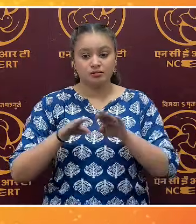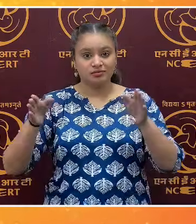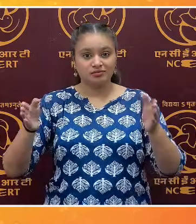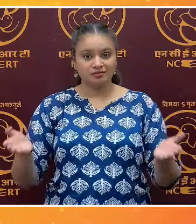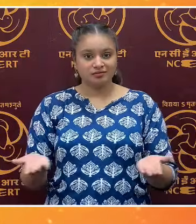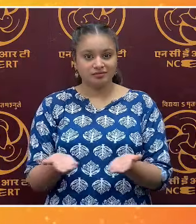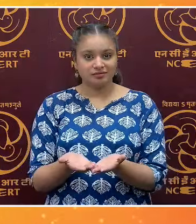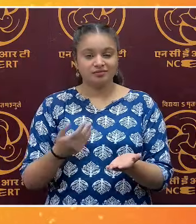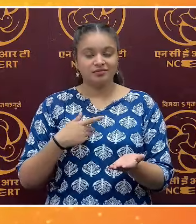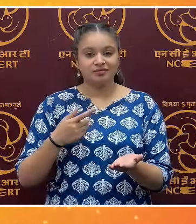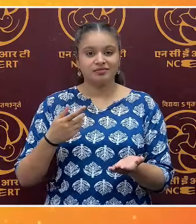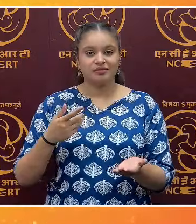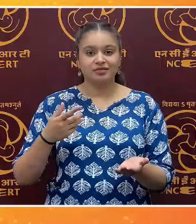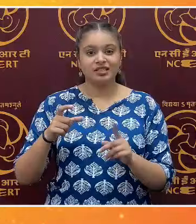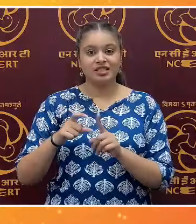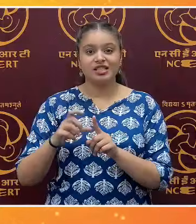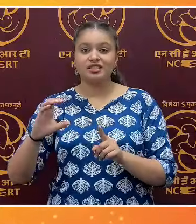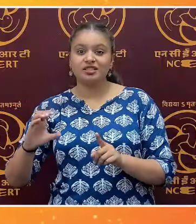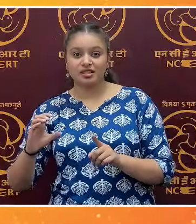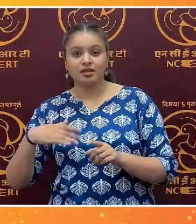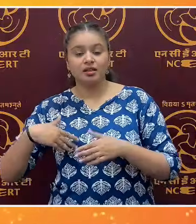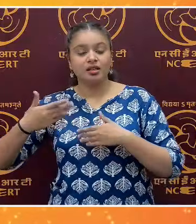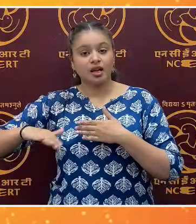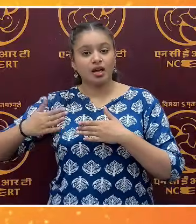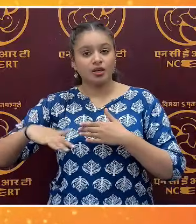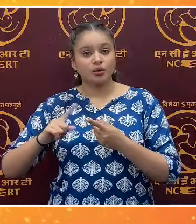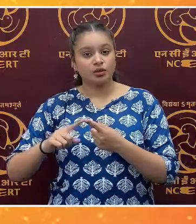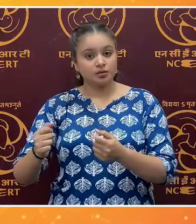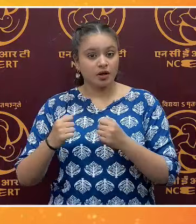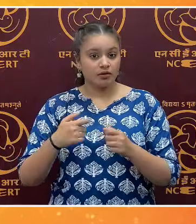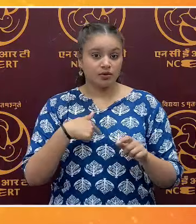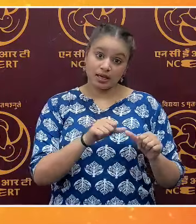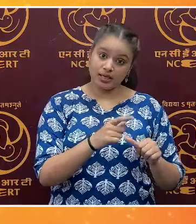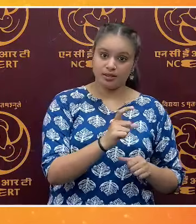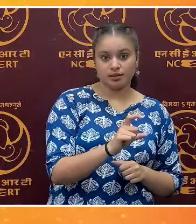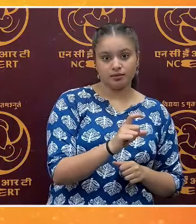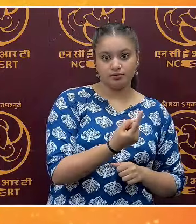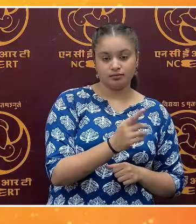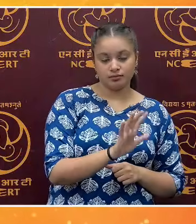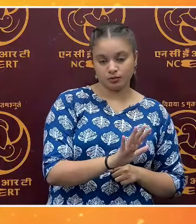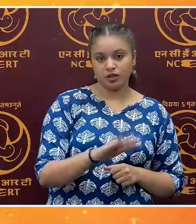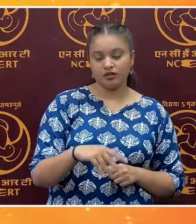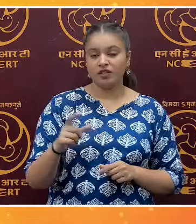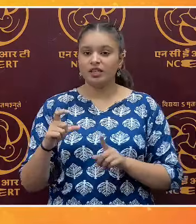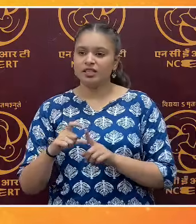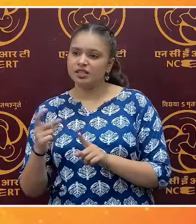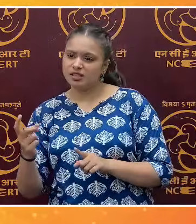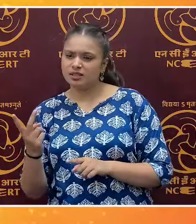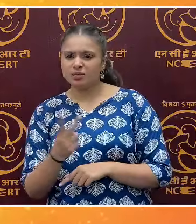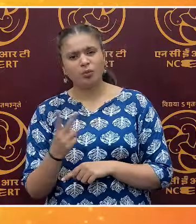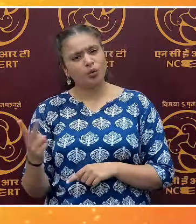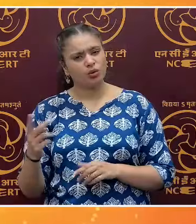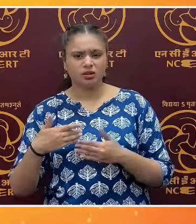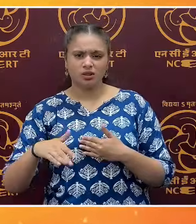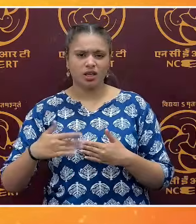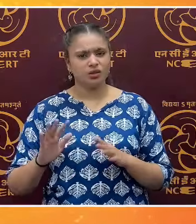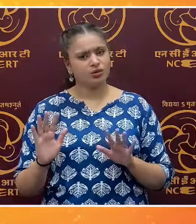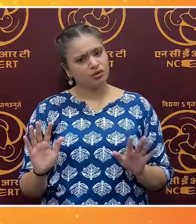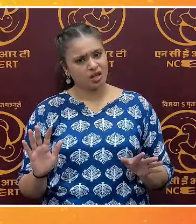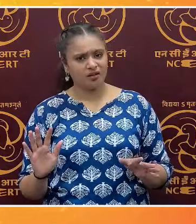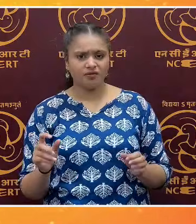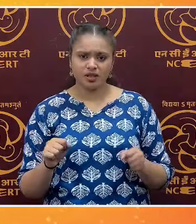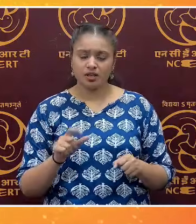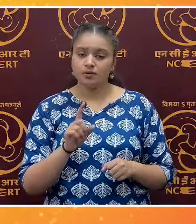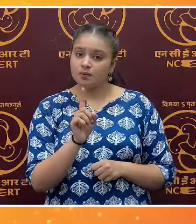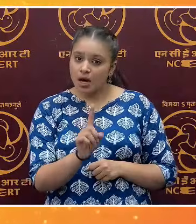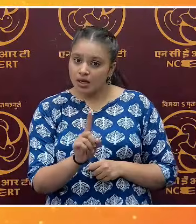is there. Because where we need more power, continuous power. That is AC current only. AC current only, okay. Both are continuous, AC and DC both are continuous,